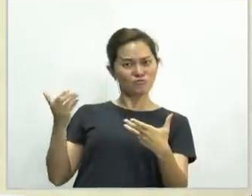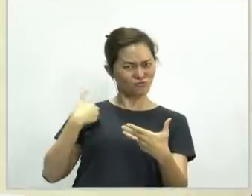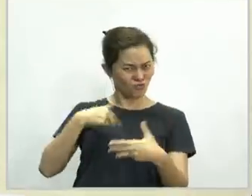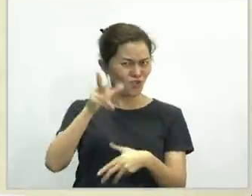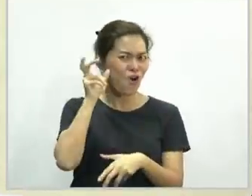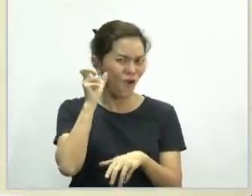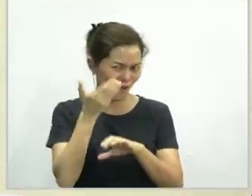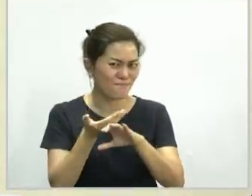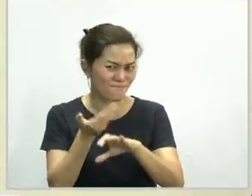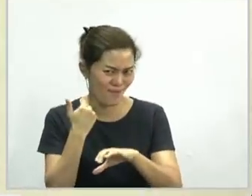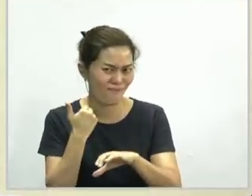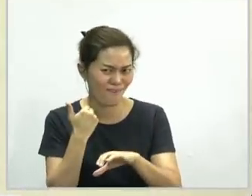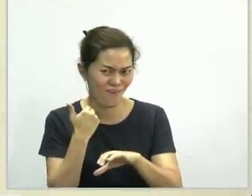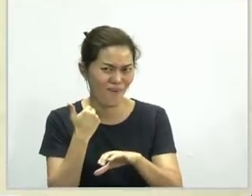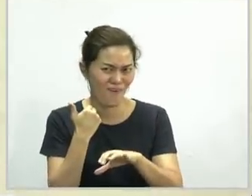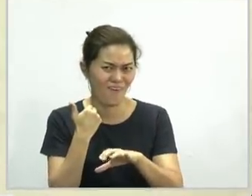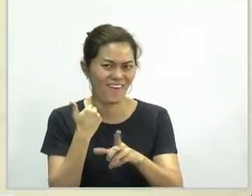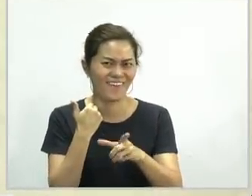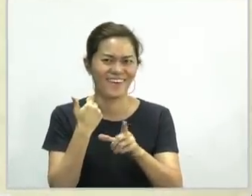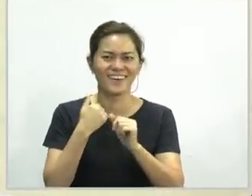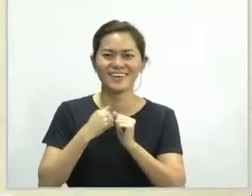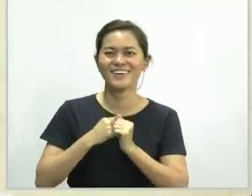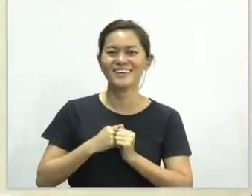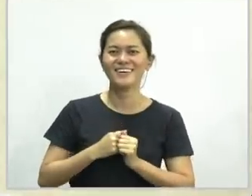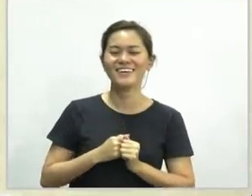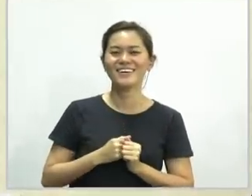heard of it?"